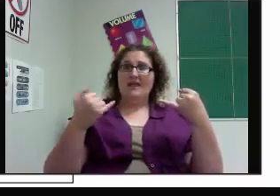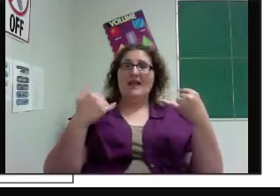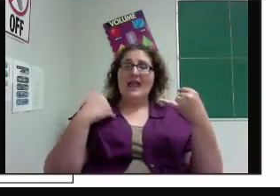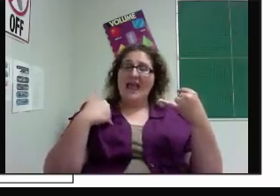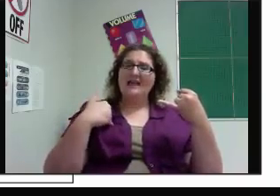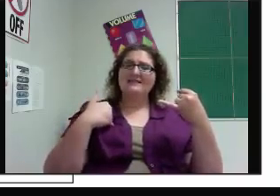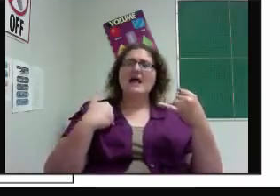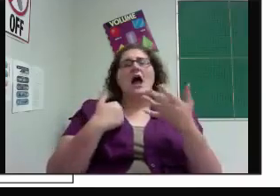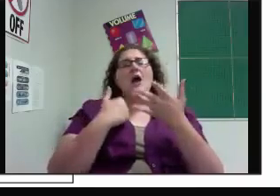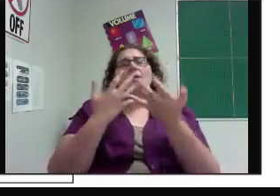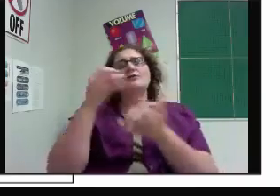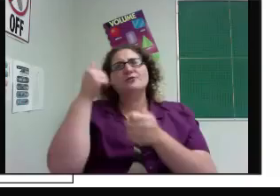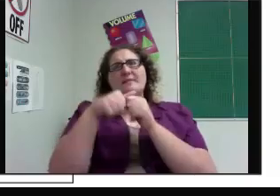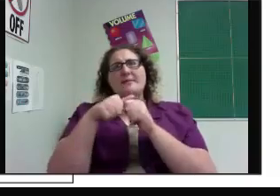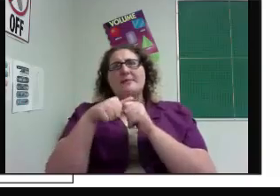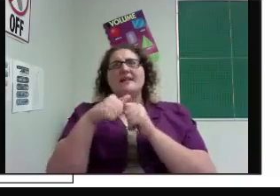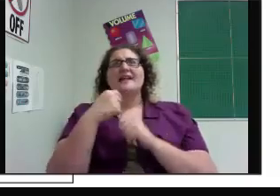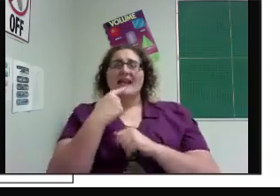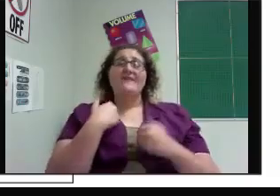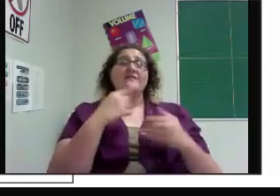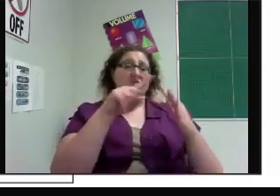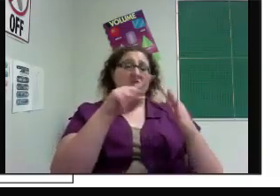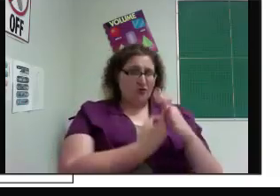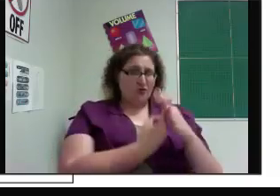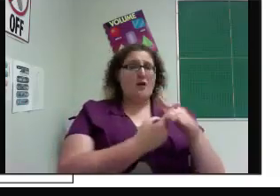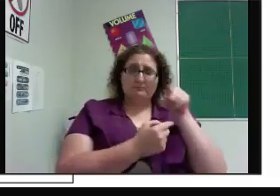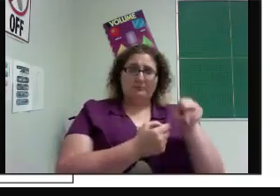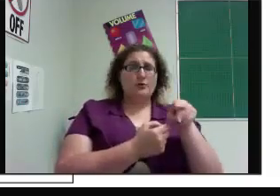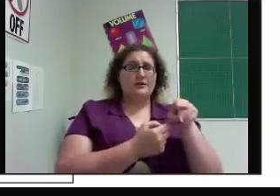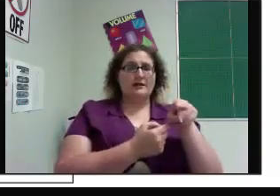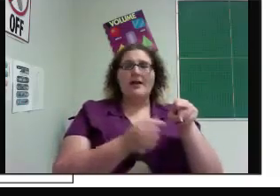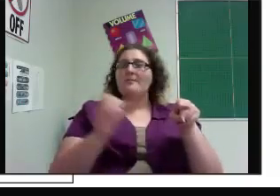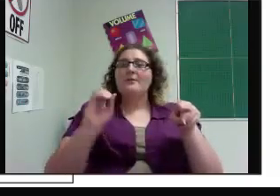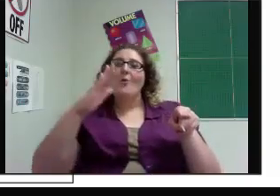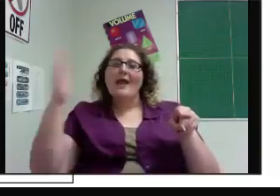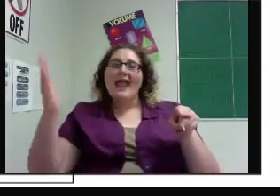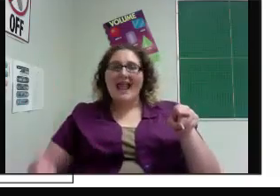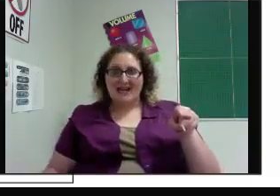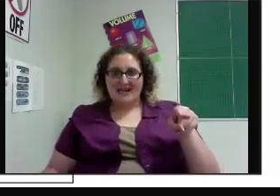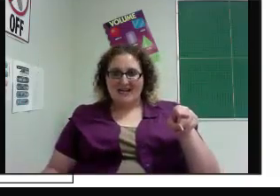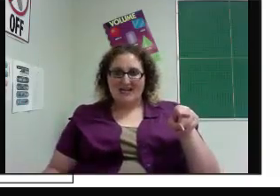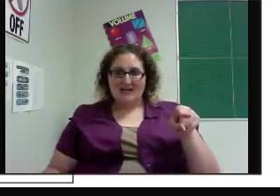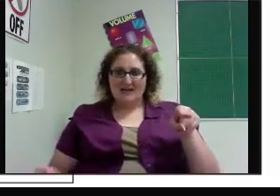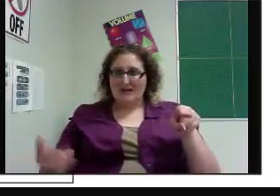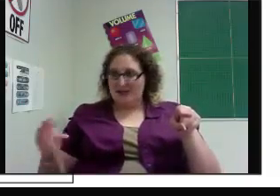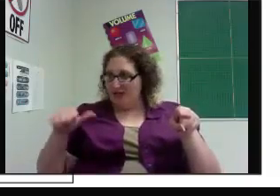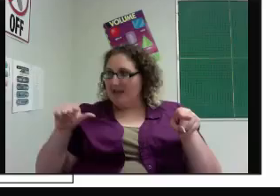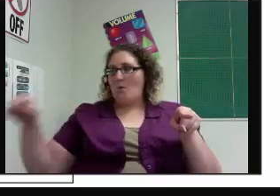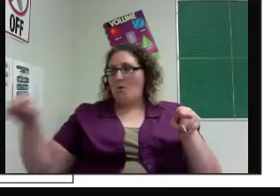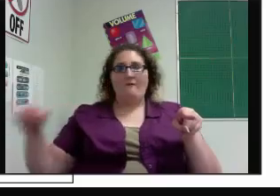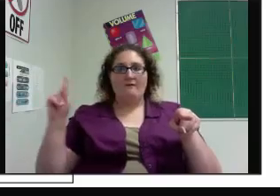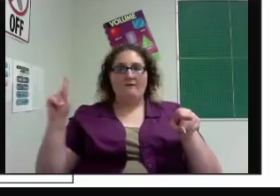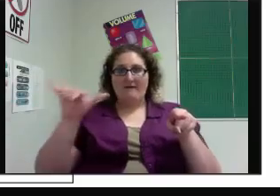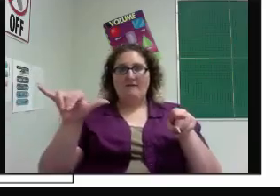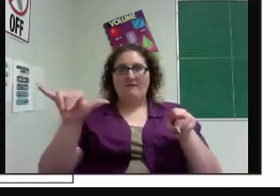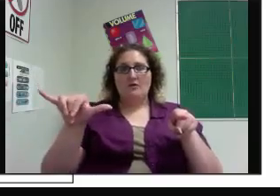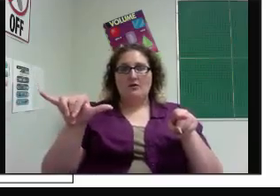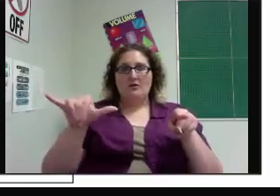It has a definite, the way I want you to remember this, it has a definite starting point but no end point. So part of a